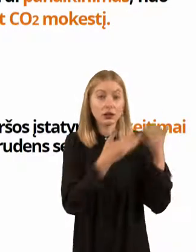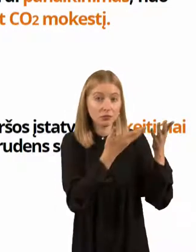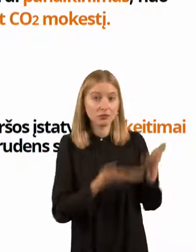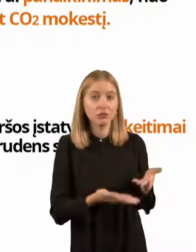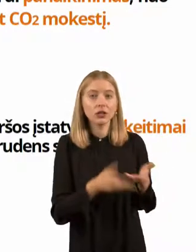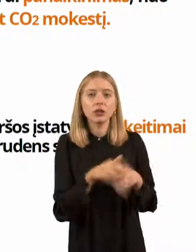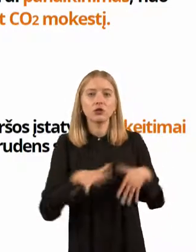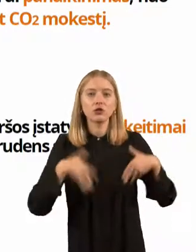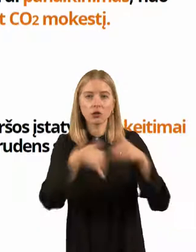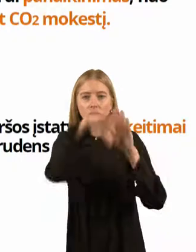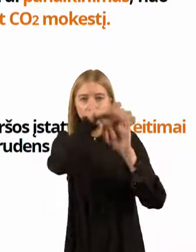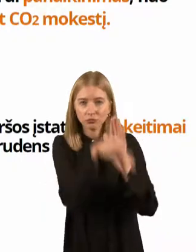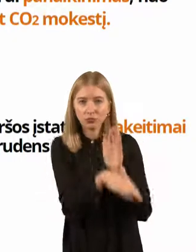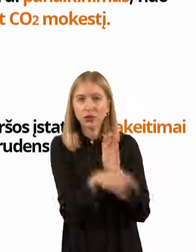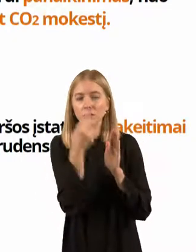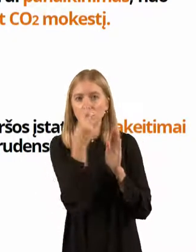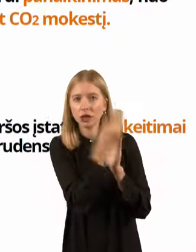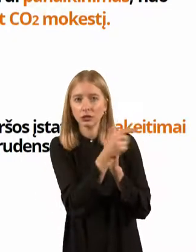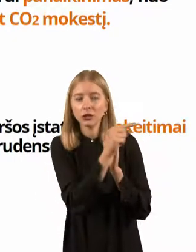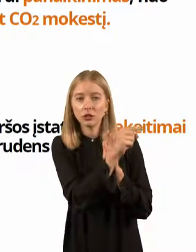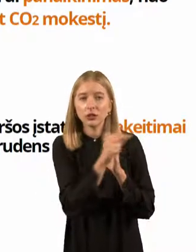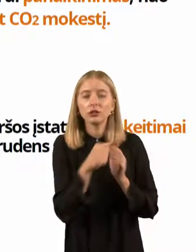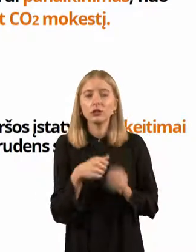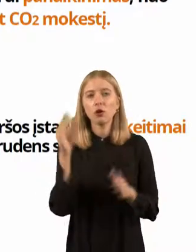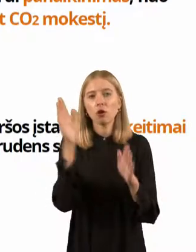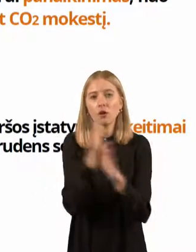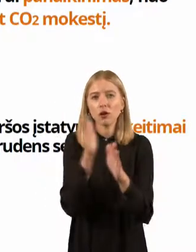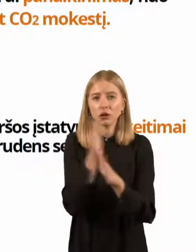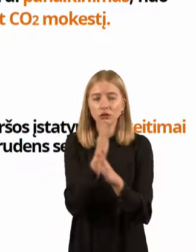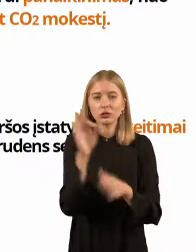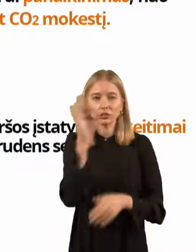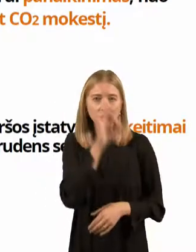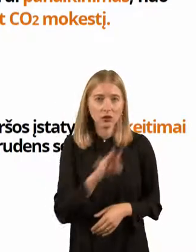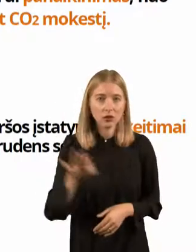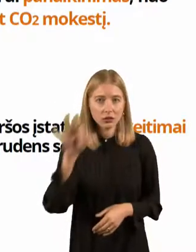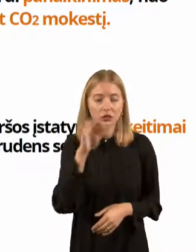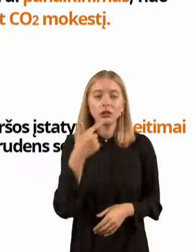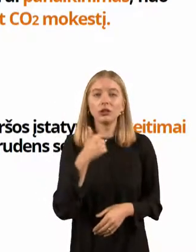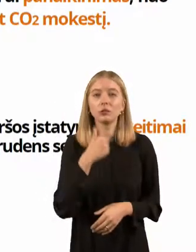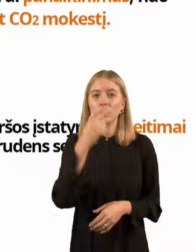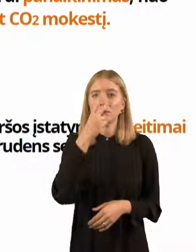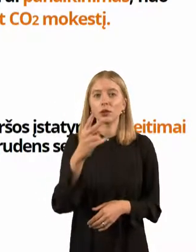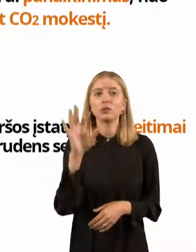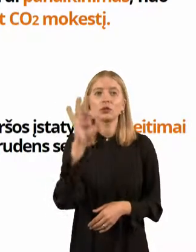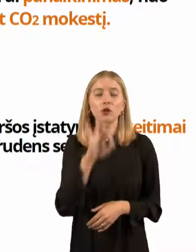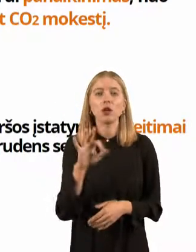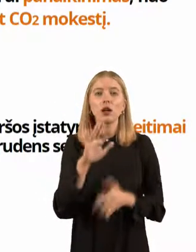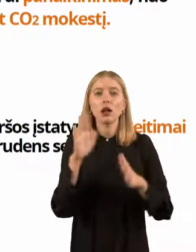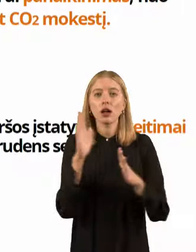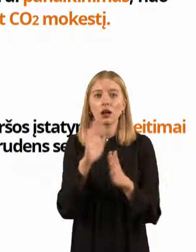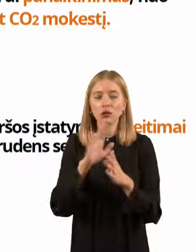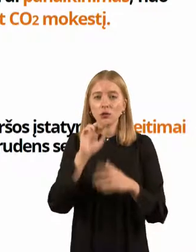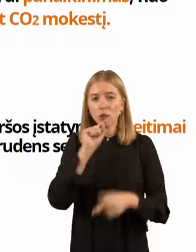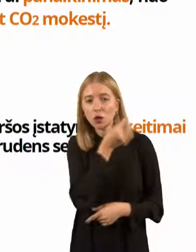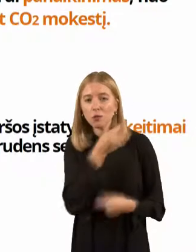of premature deaths that are caused by air pollution. Well, and we have